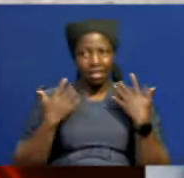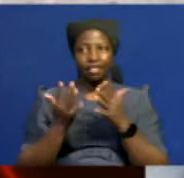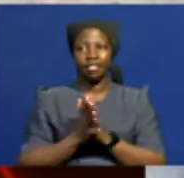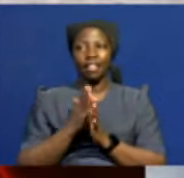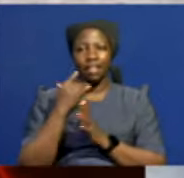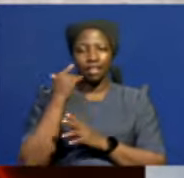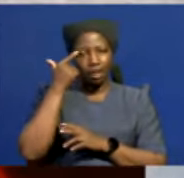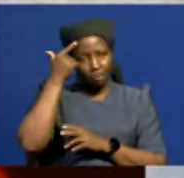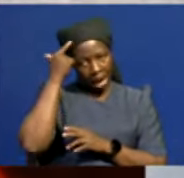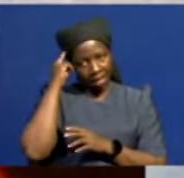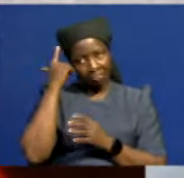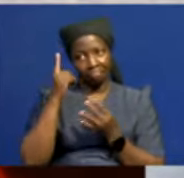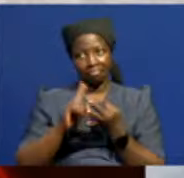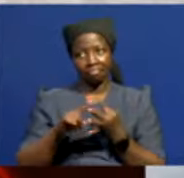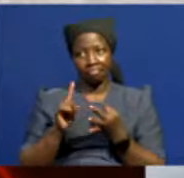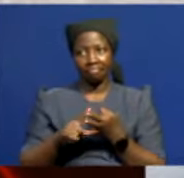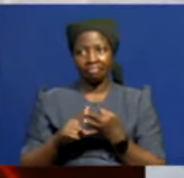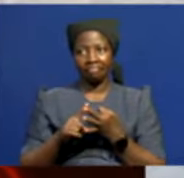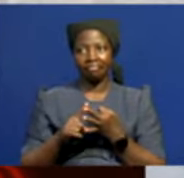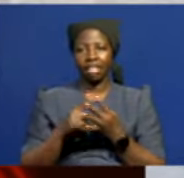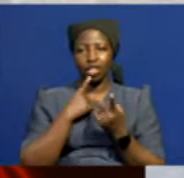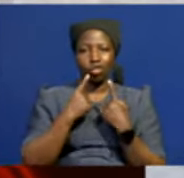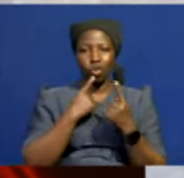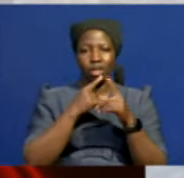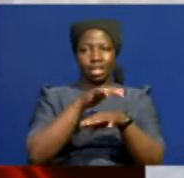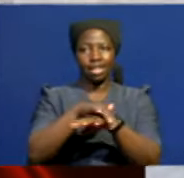and English.